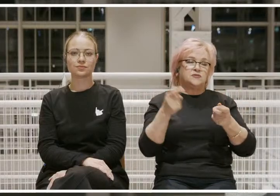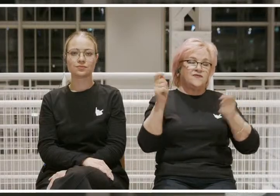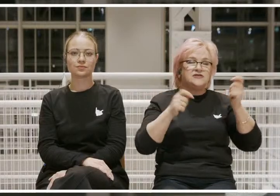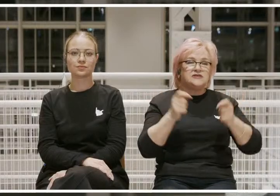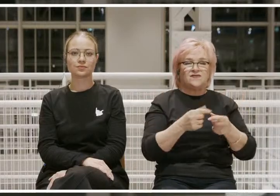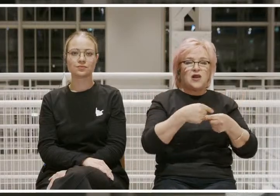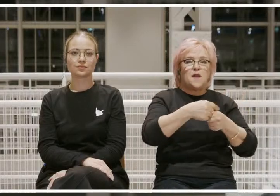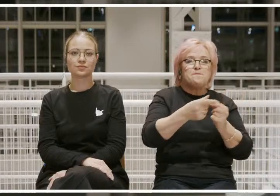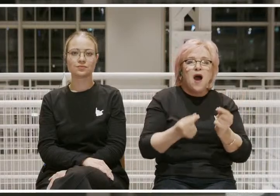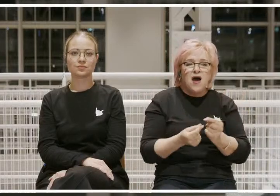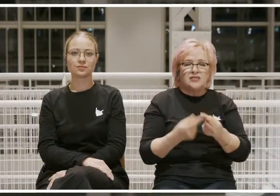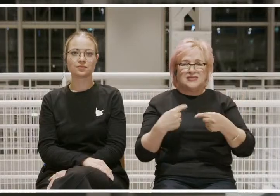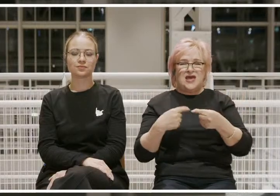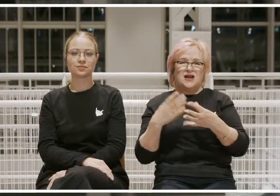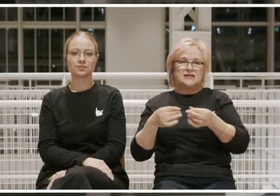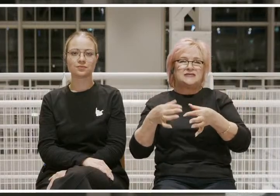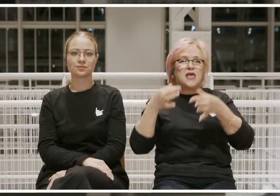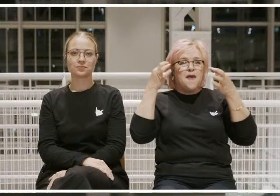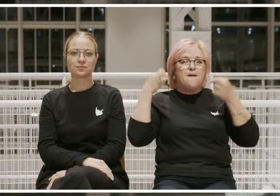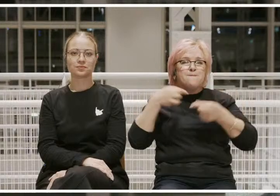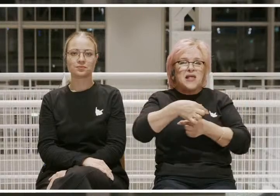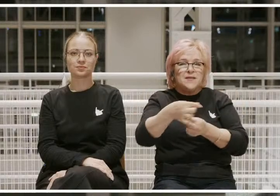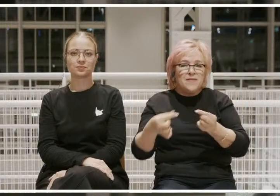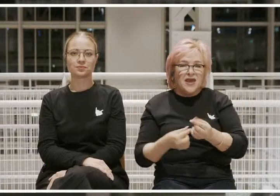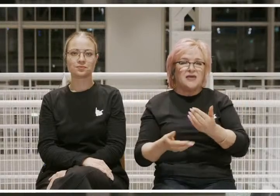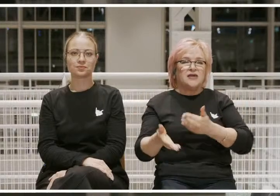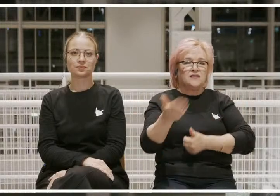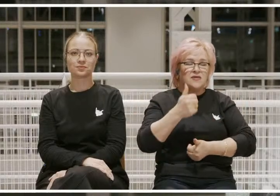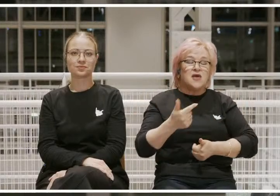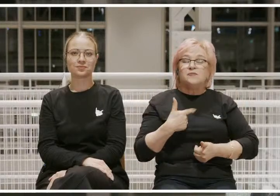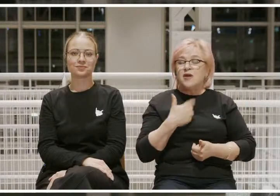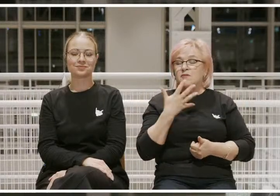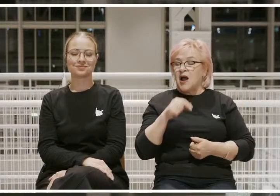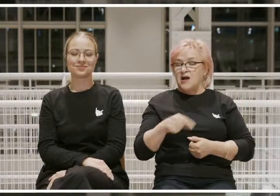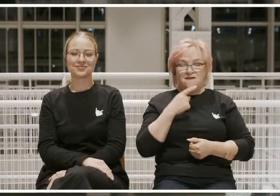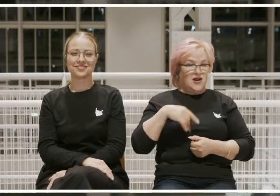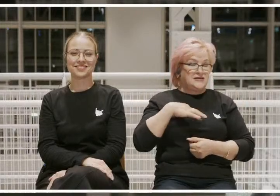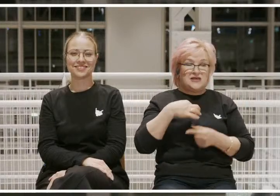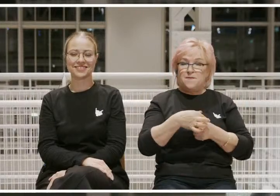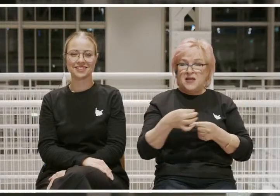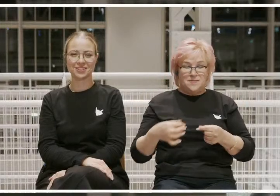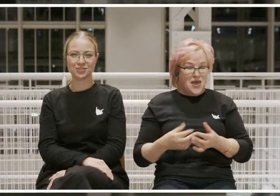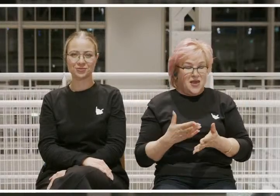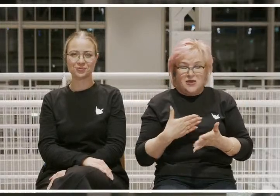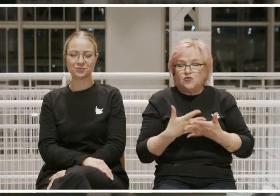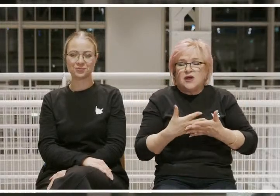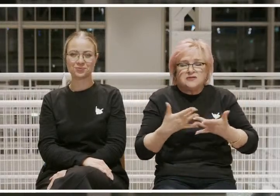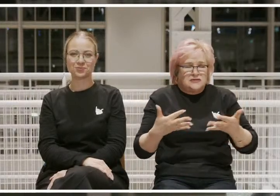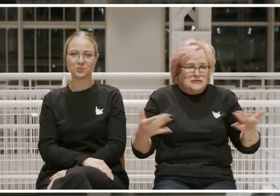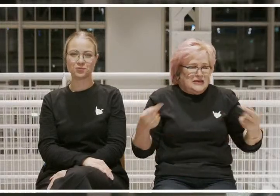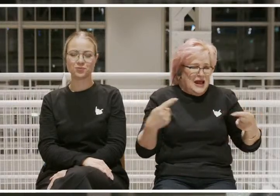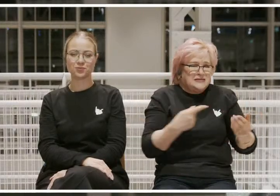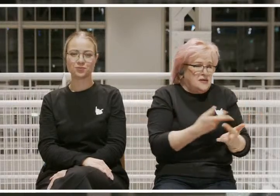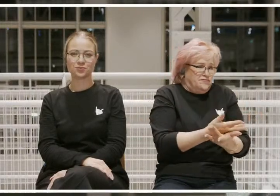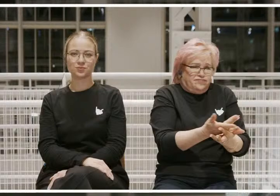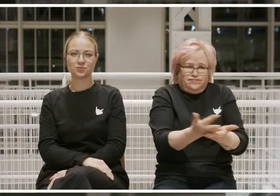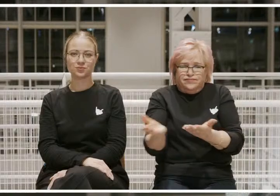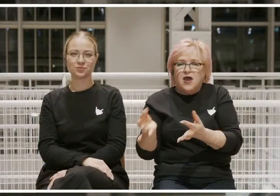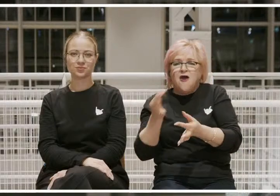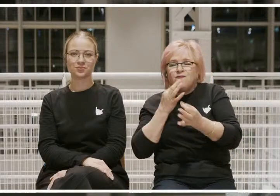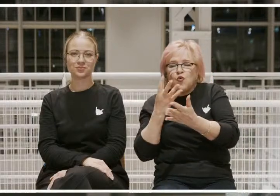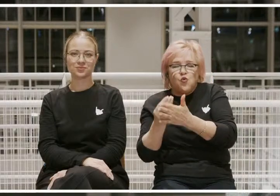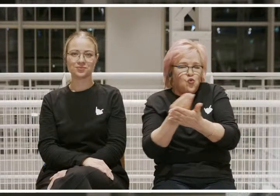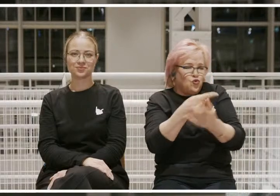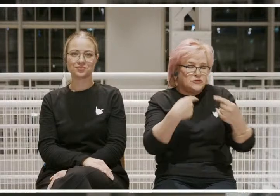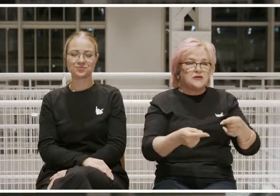with, because as Russians, we really love dumplings. We have many versions of them. And I feel like, you know, food